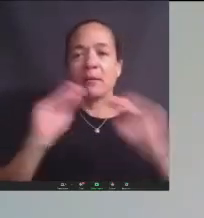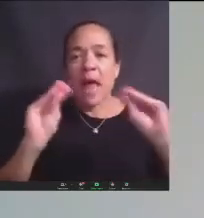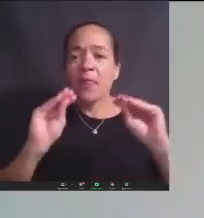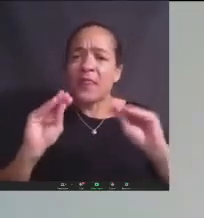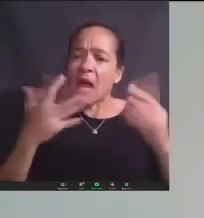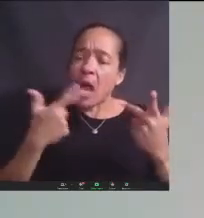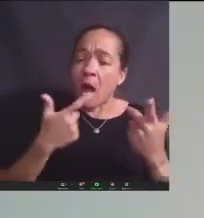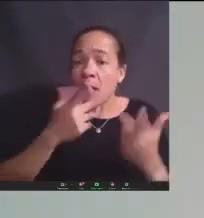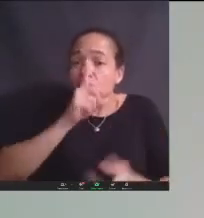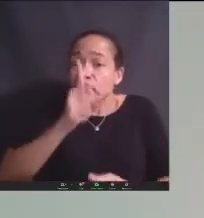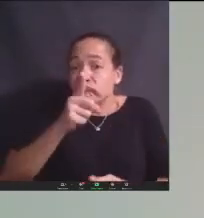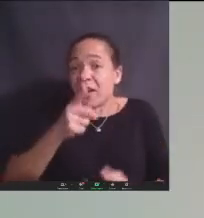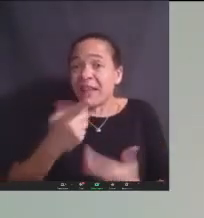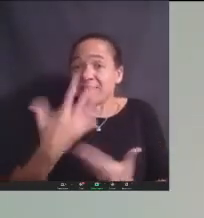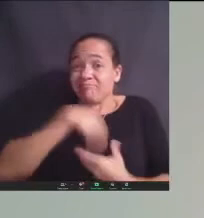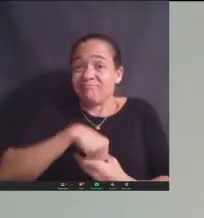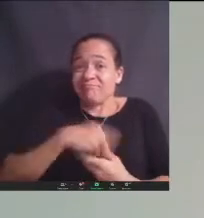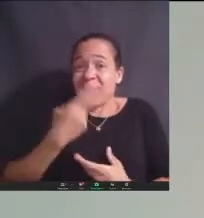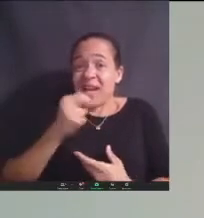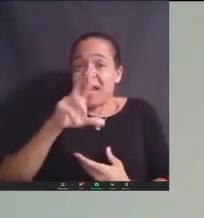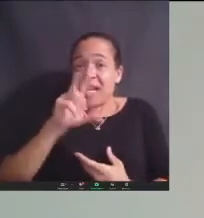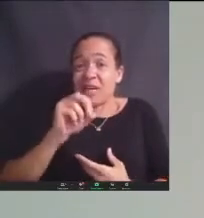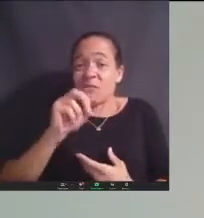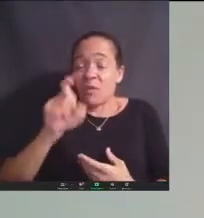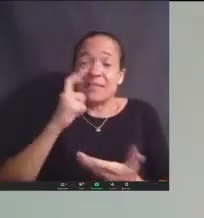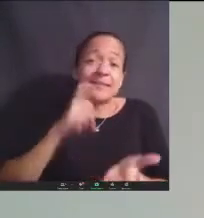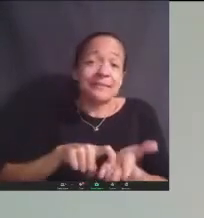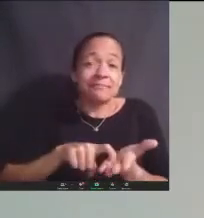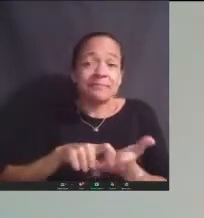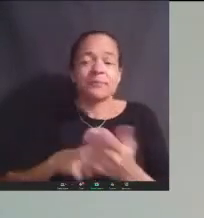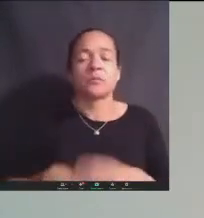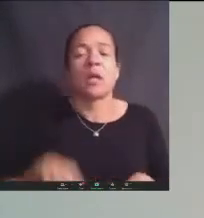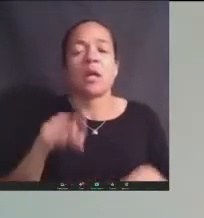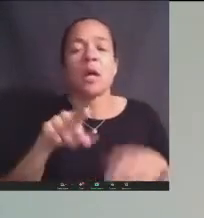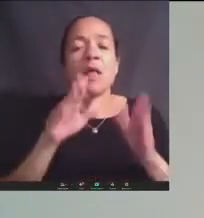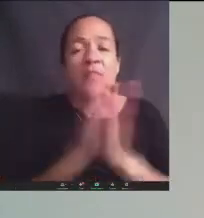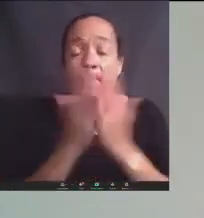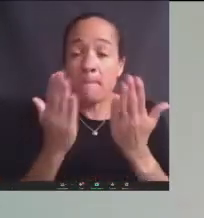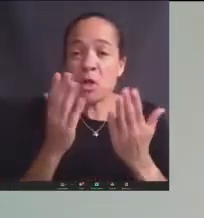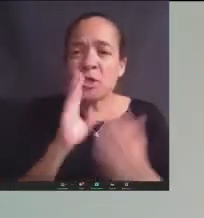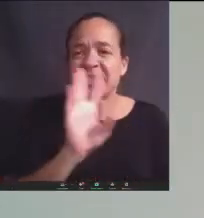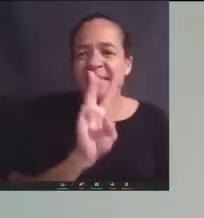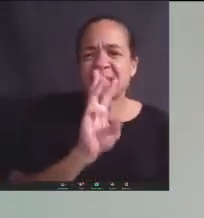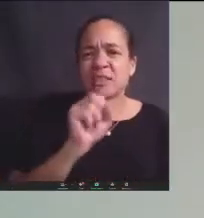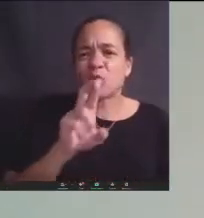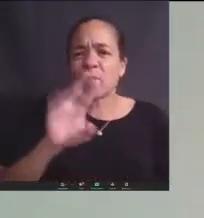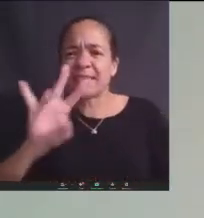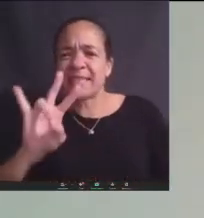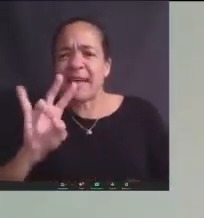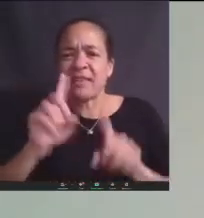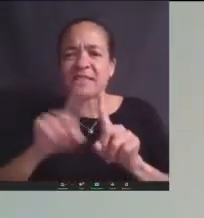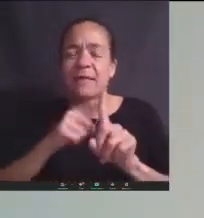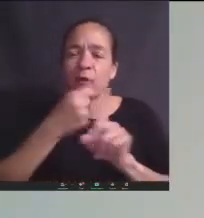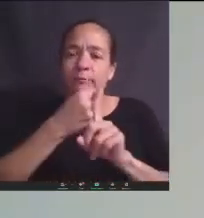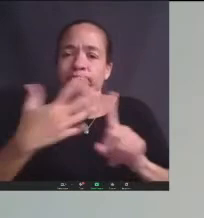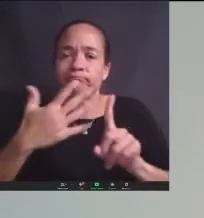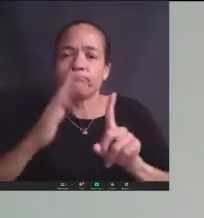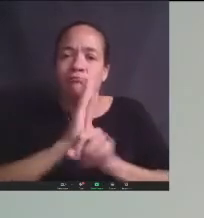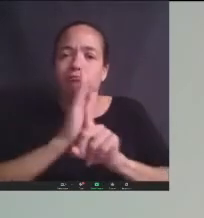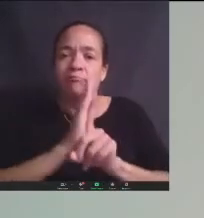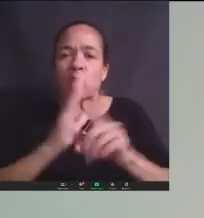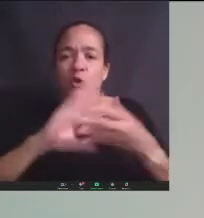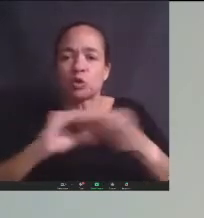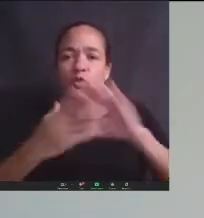is a series of 6 or 7 page autobiographies. We interviewed each of these brothers and let them tell basically their own story. And then we recounted the story